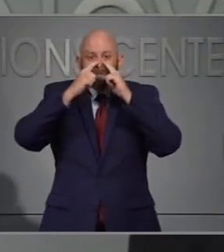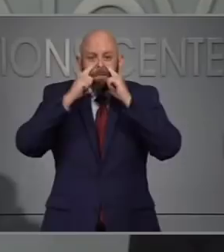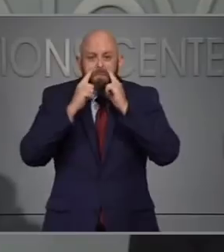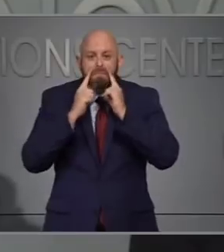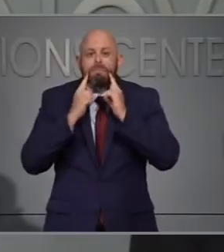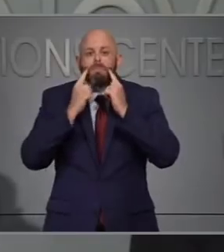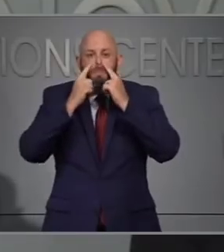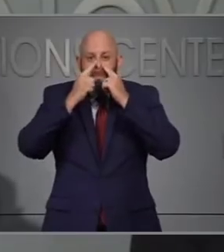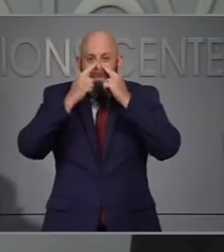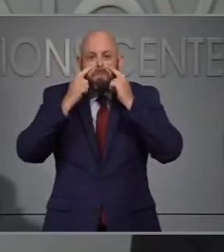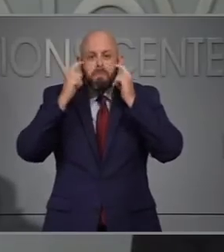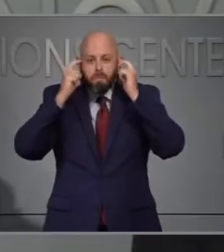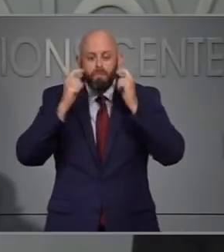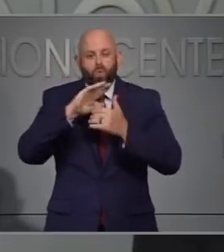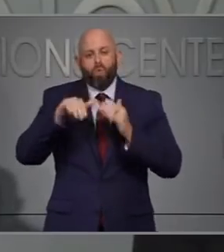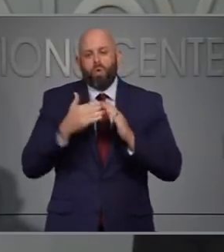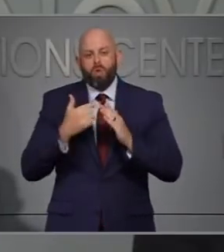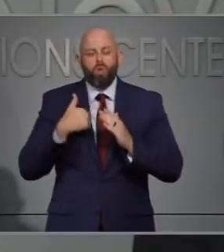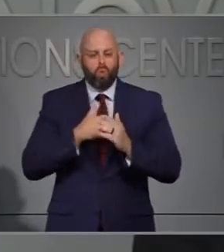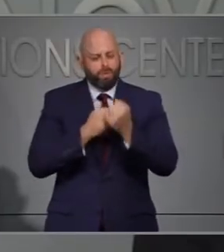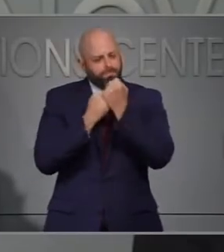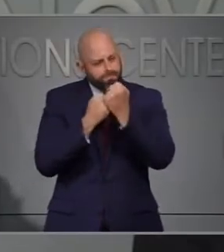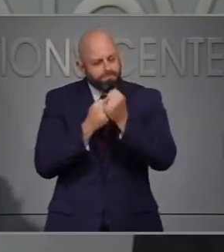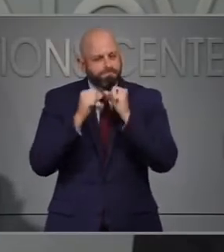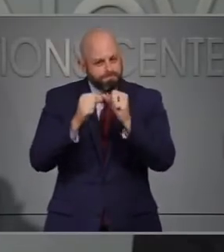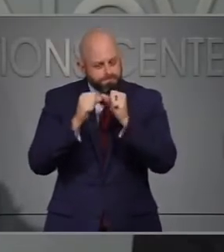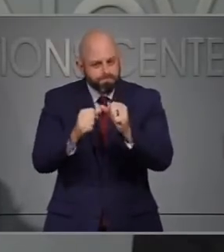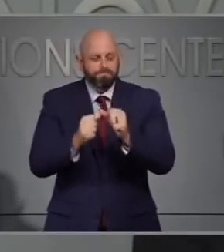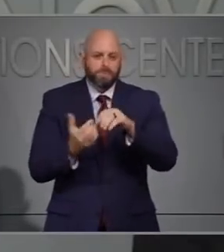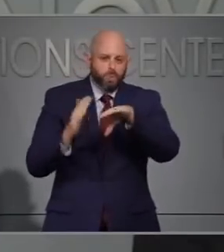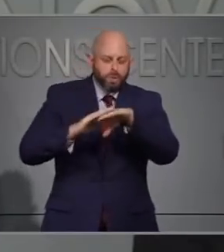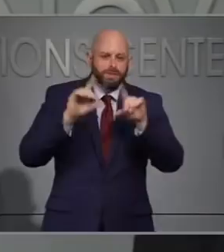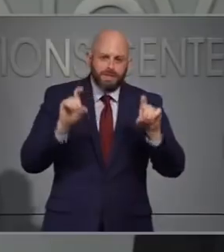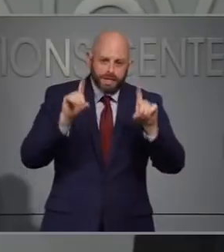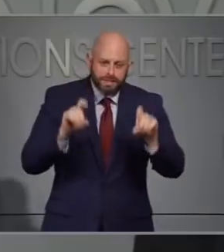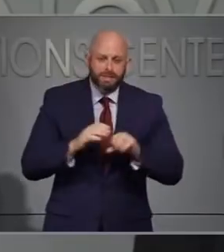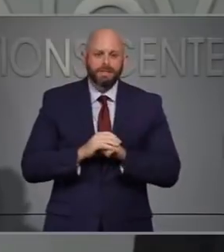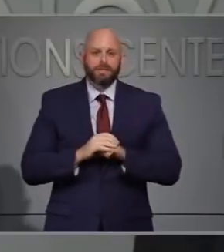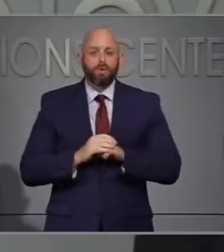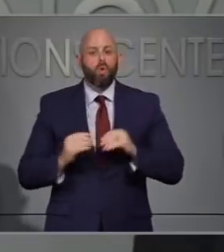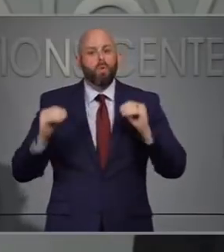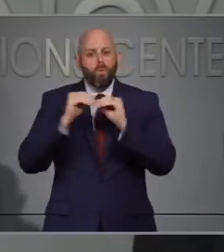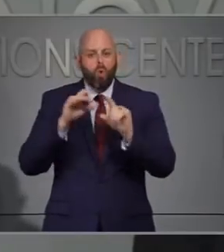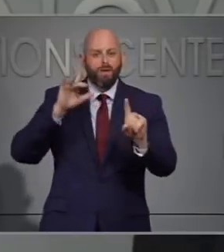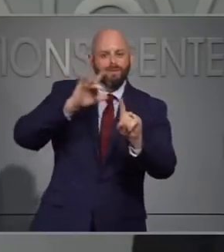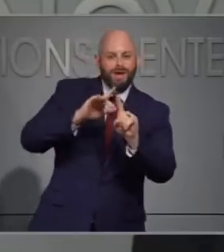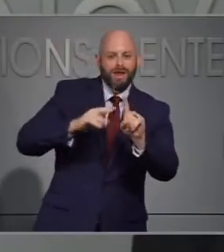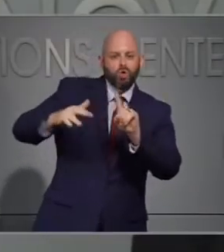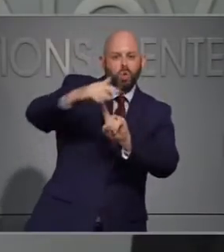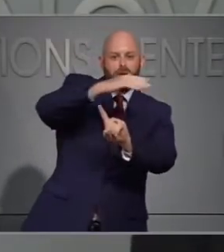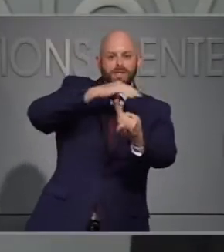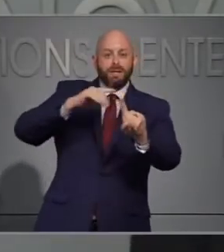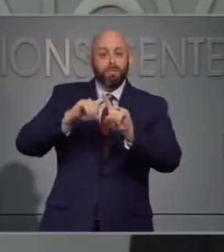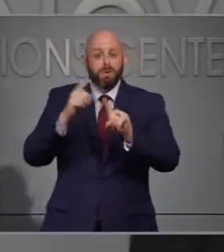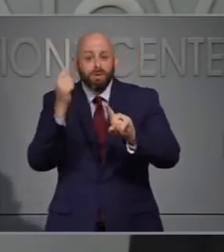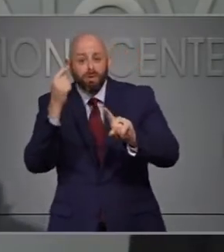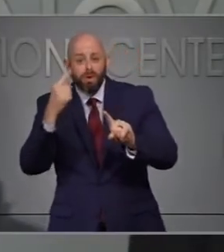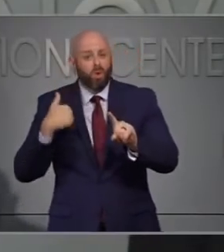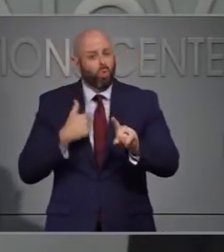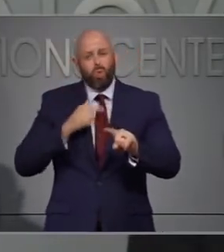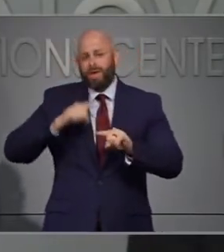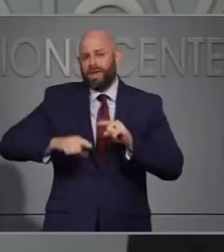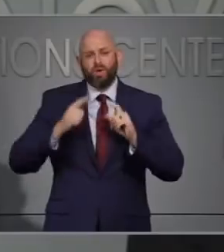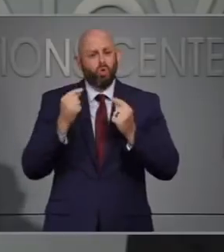part at the state level to promote prevention, increase testing, expand contact tracing, but that won't get us there